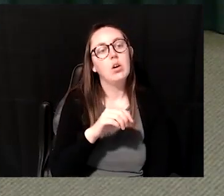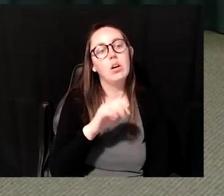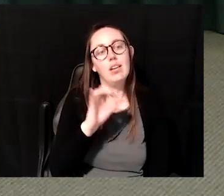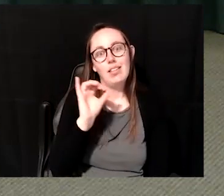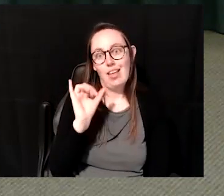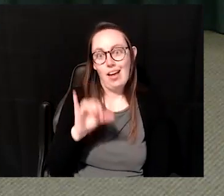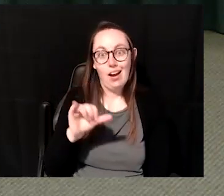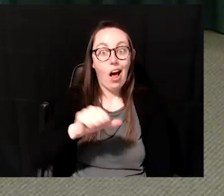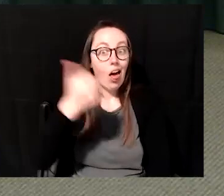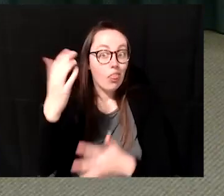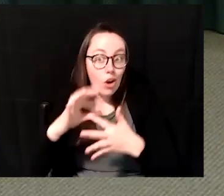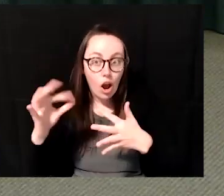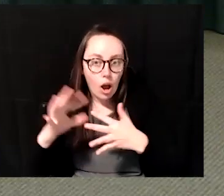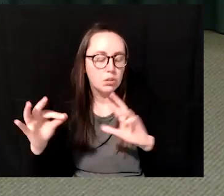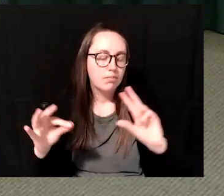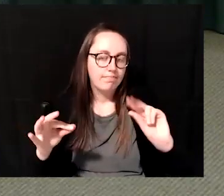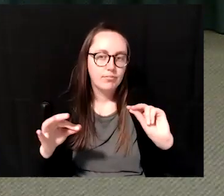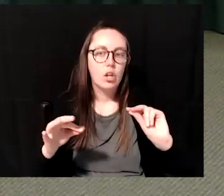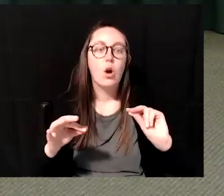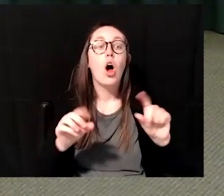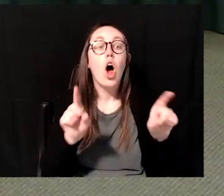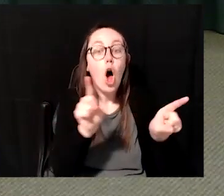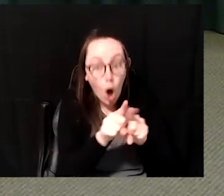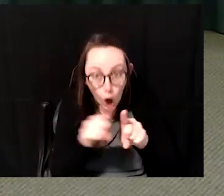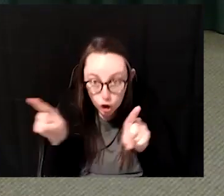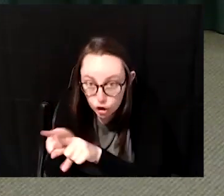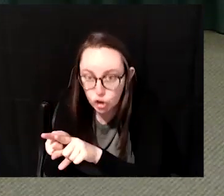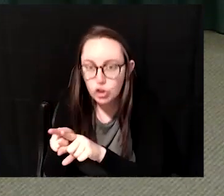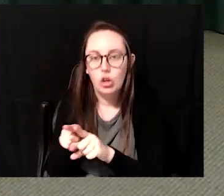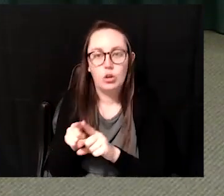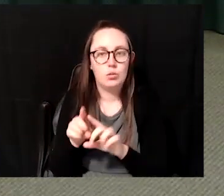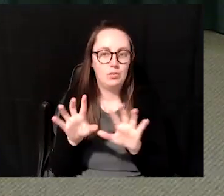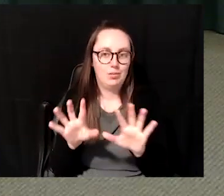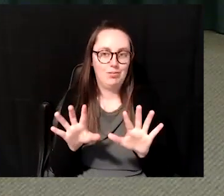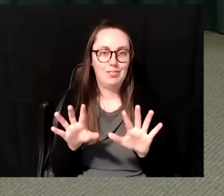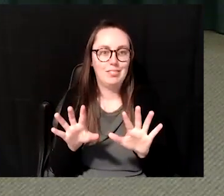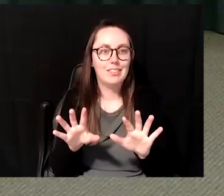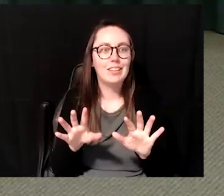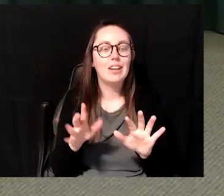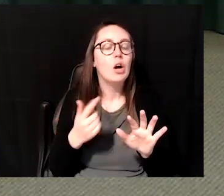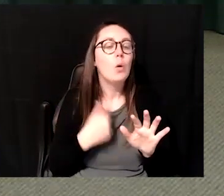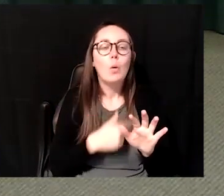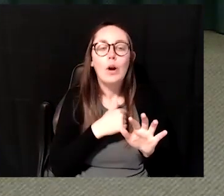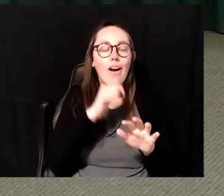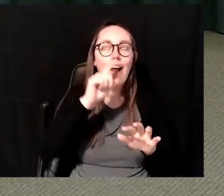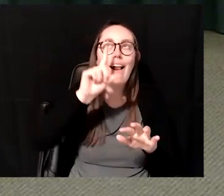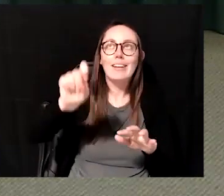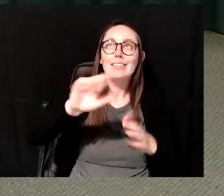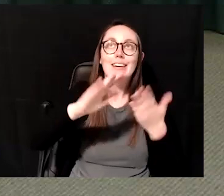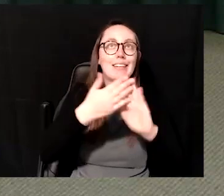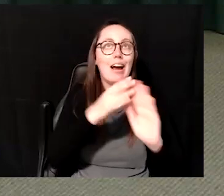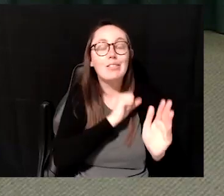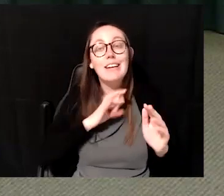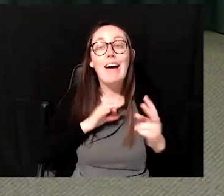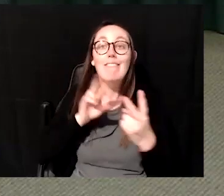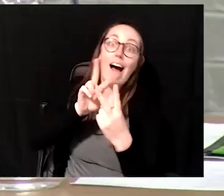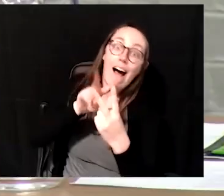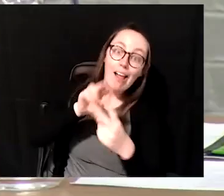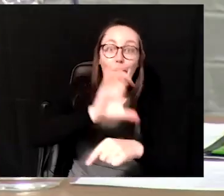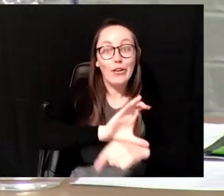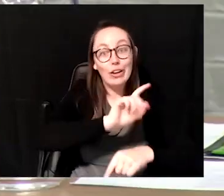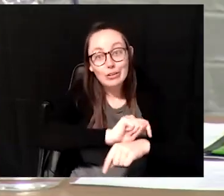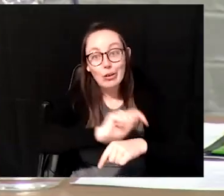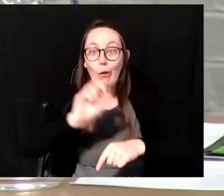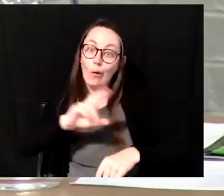that makes sense uh so that's not one or the other we're asking we're asking the intents to have to do more work do both uh yes and so